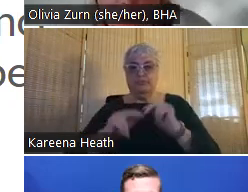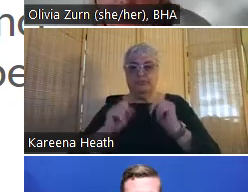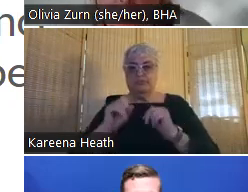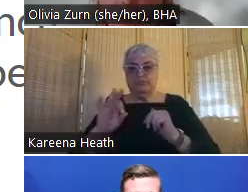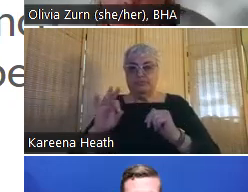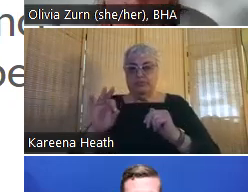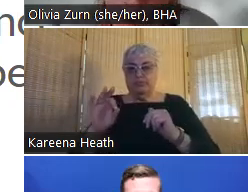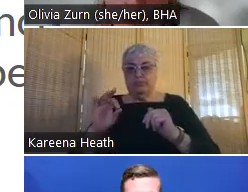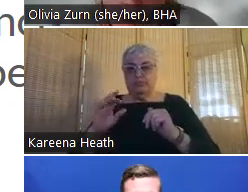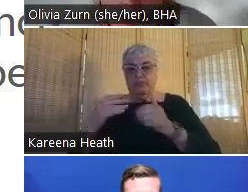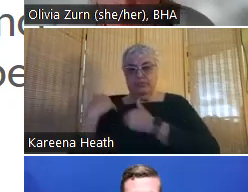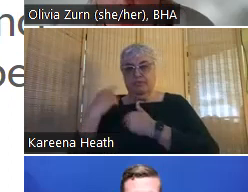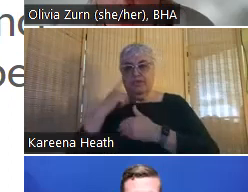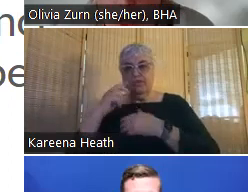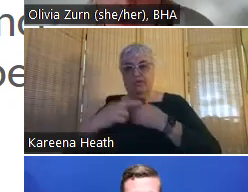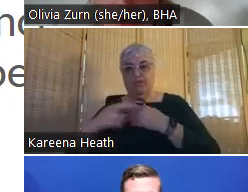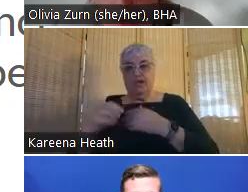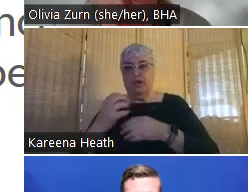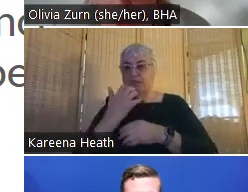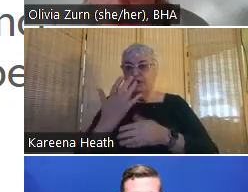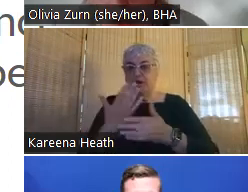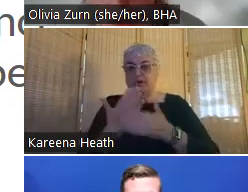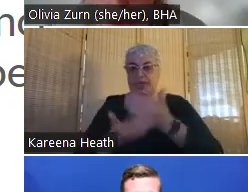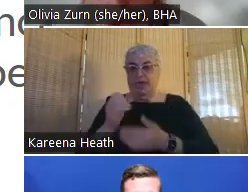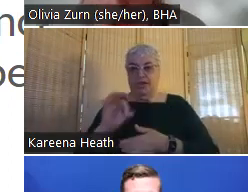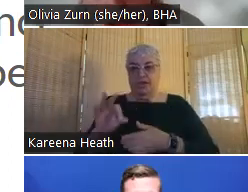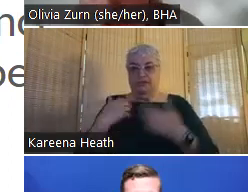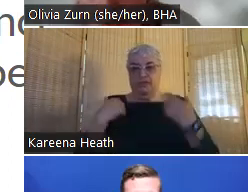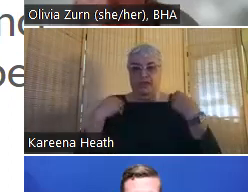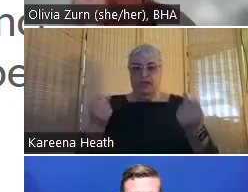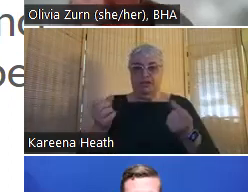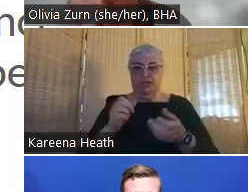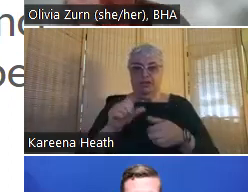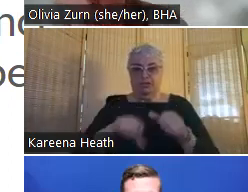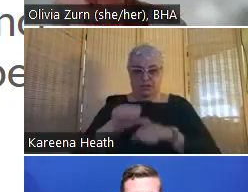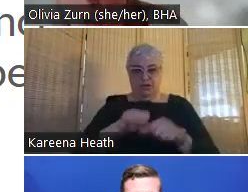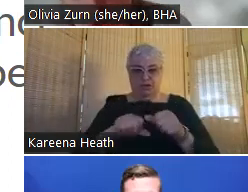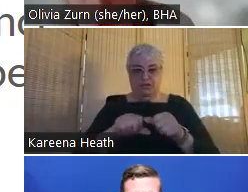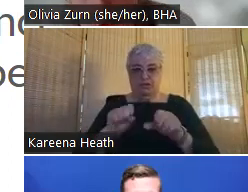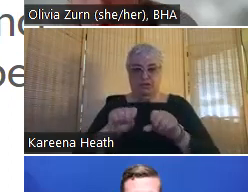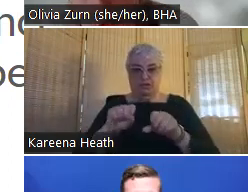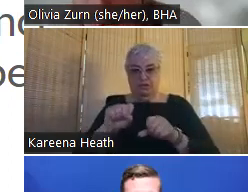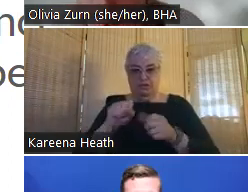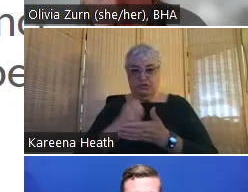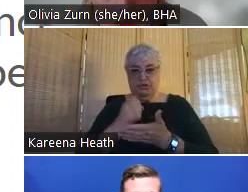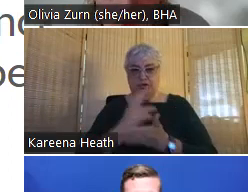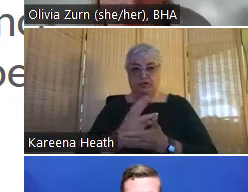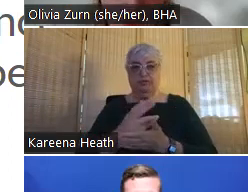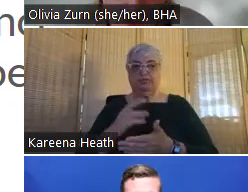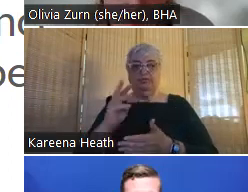responsible for all referrals and warm handoffs to health and social services and supports, including that withdrawal